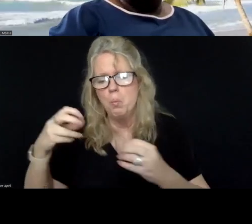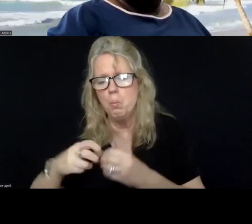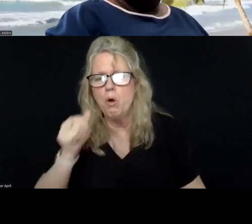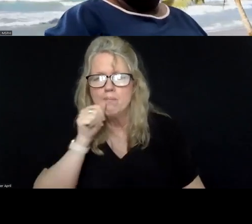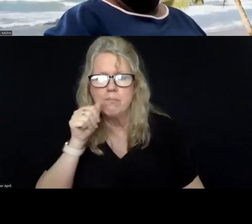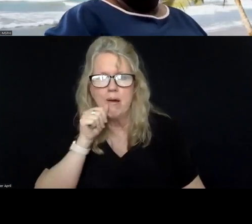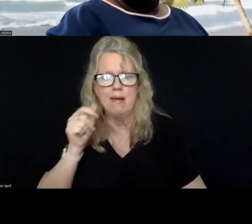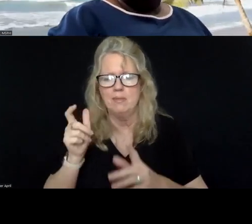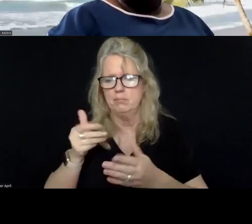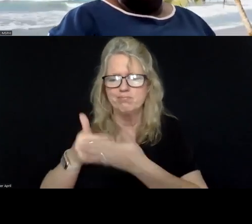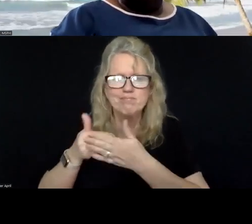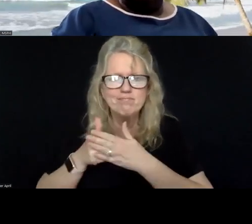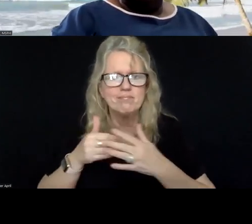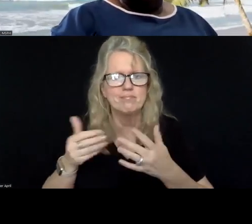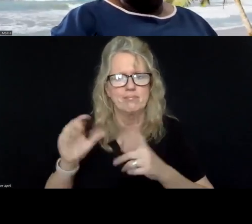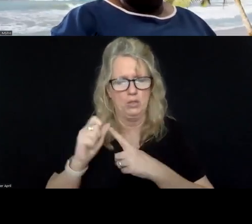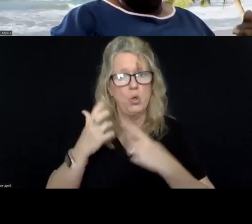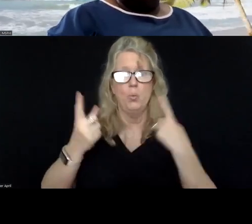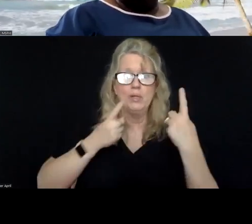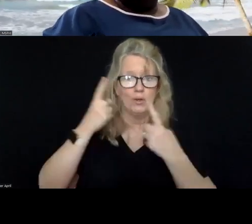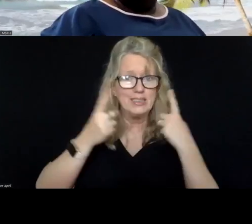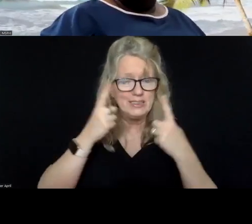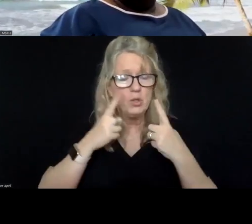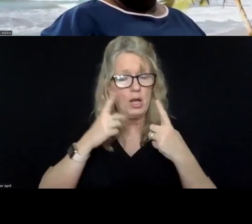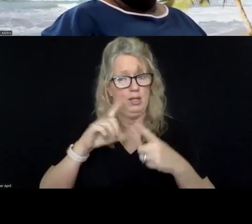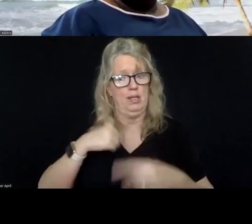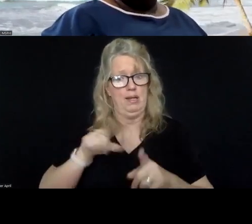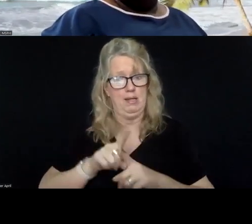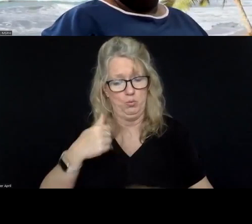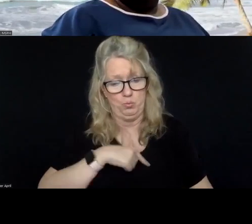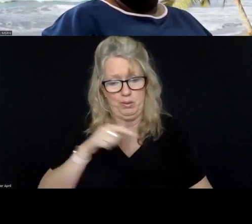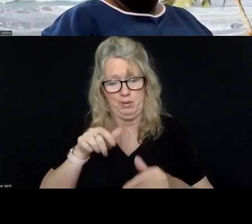So that is something that we are considering as we enter